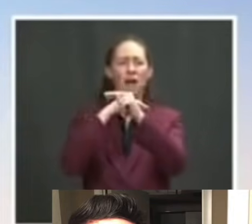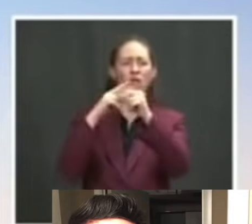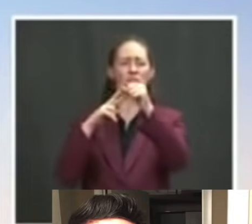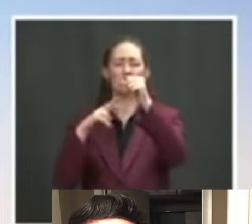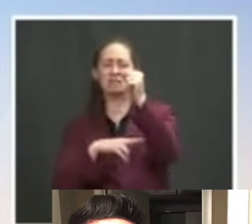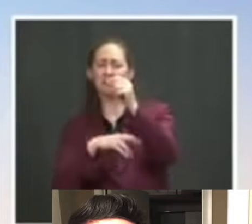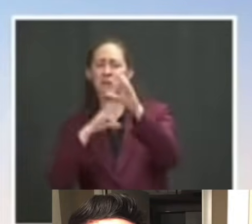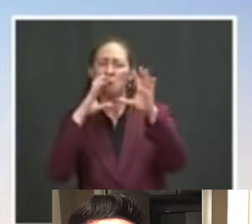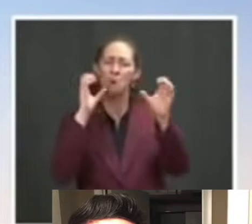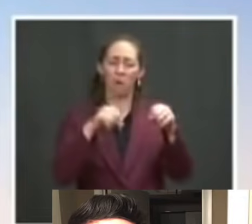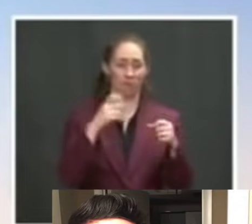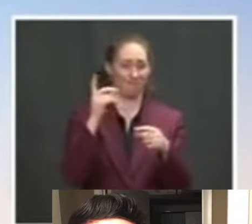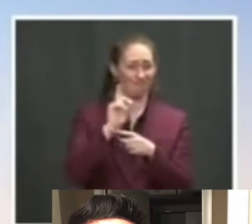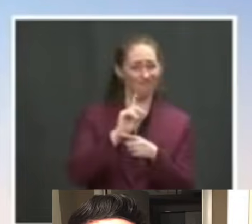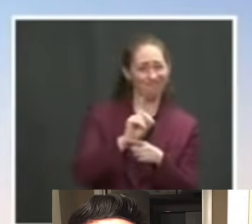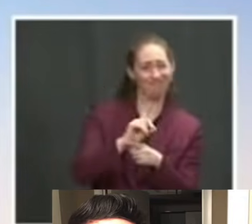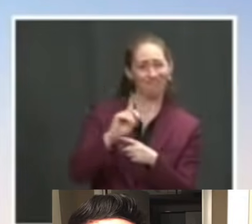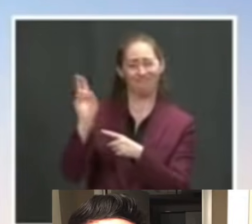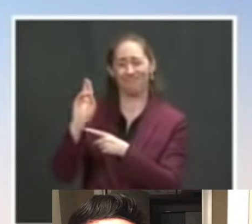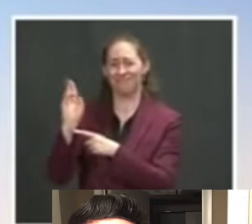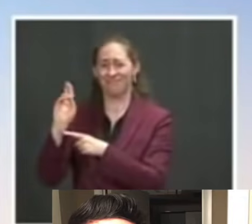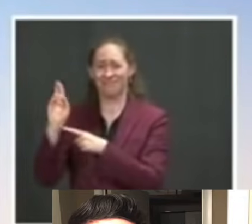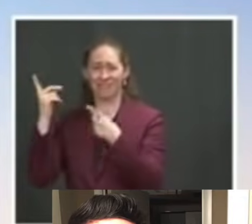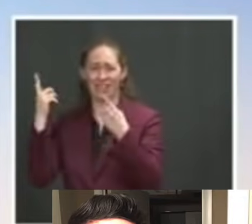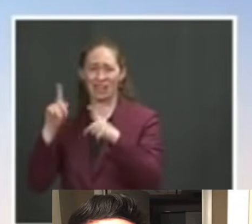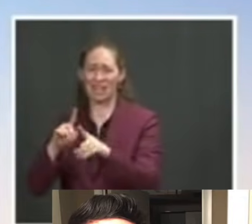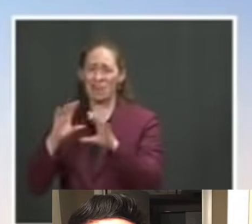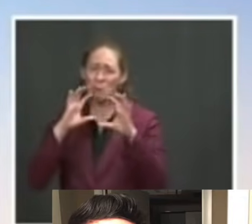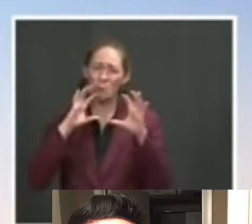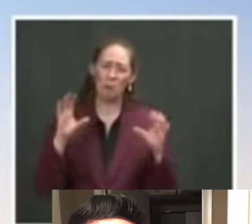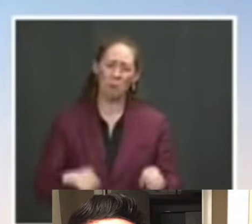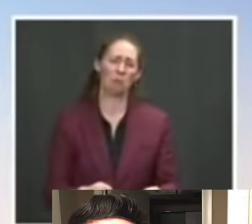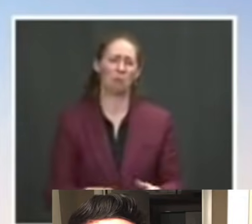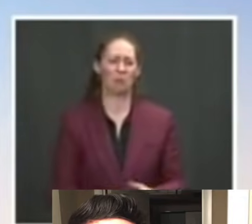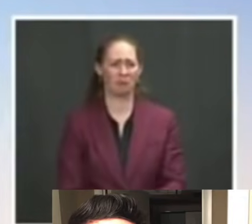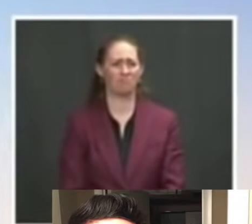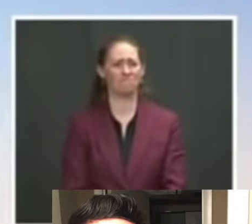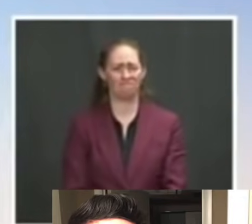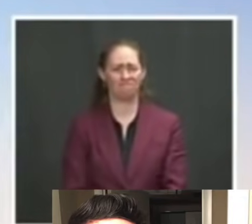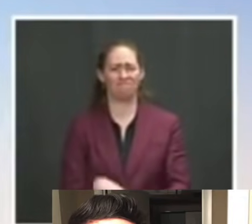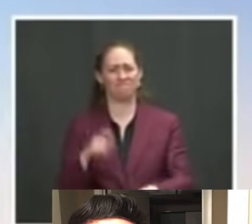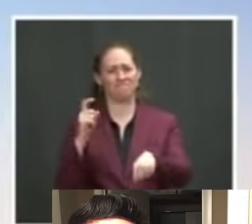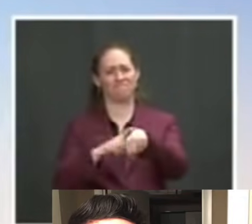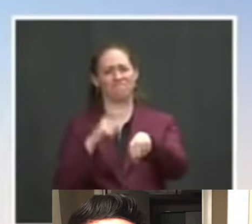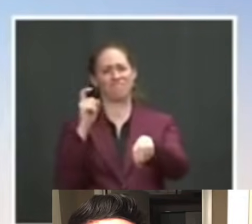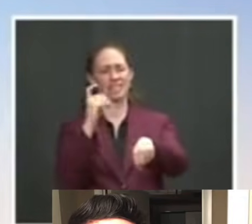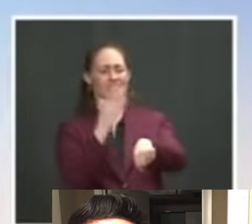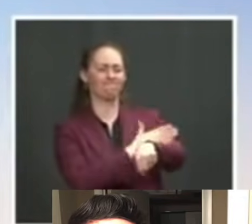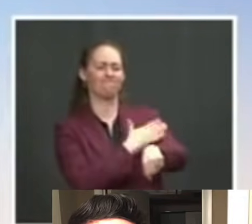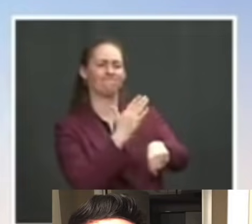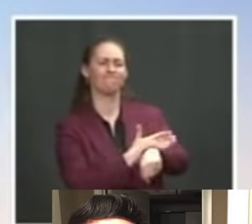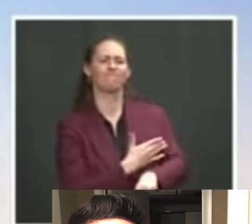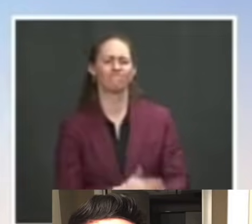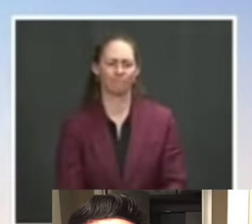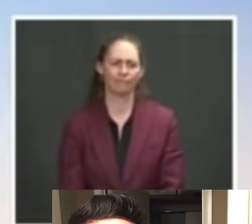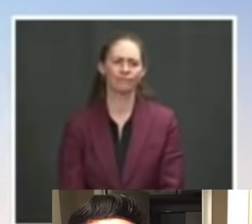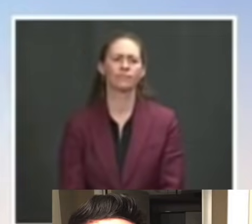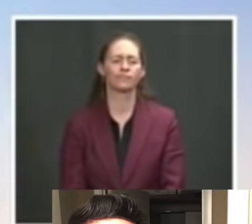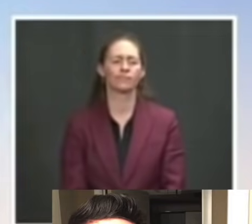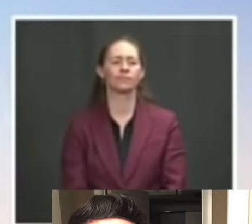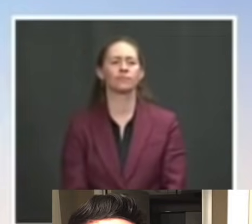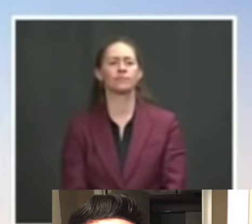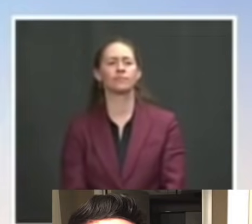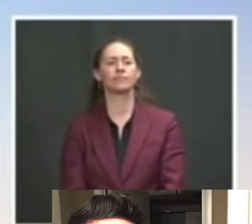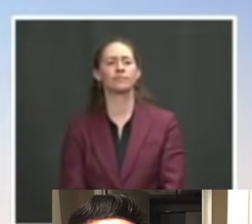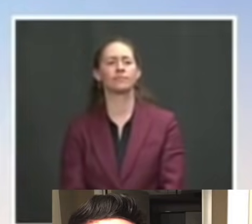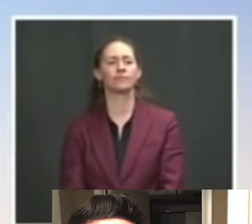in Congress, that needs to be invested. Those investments are necessary. Things like redoing our lead